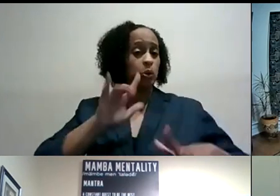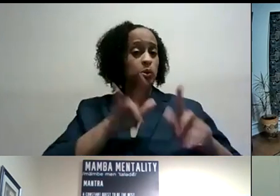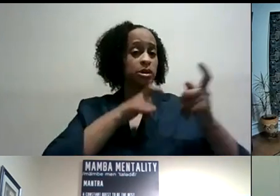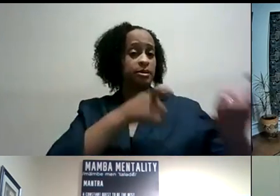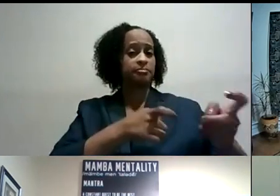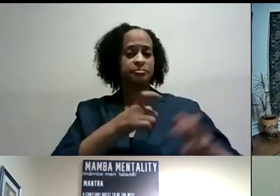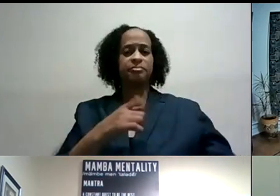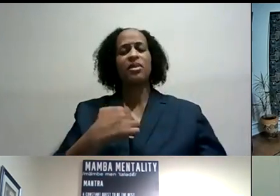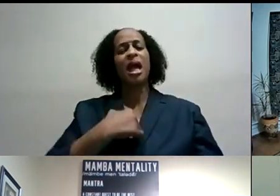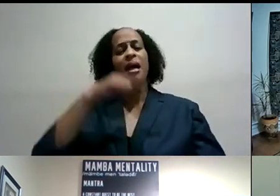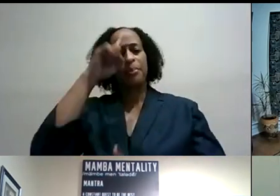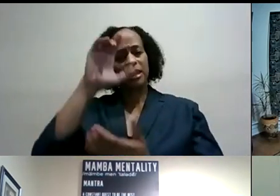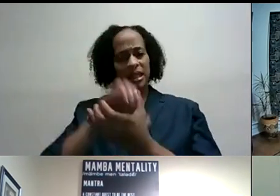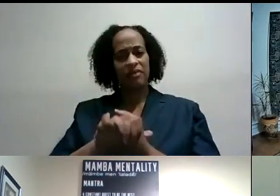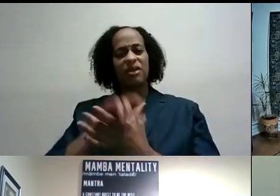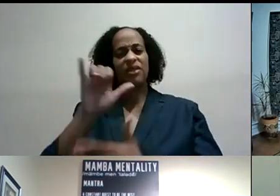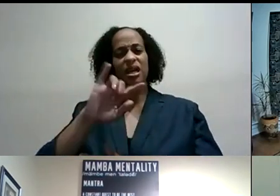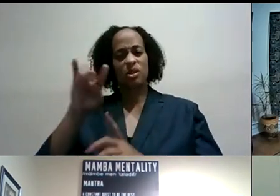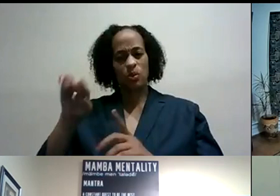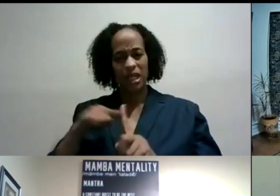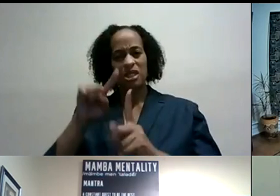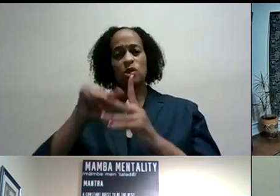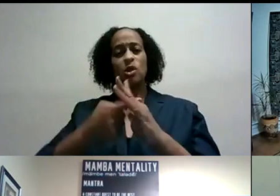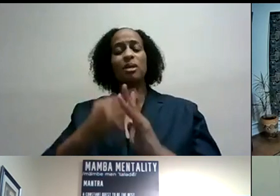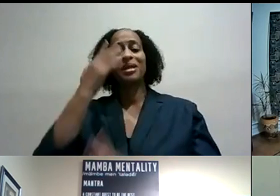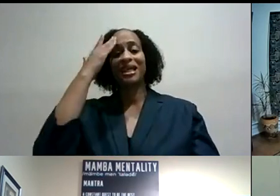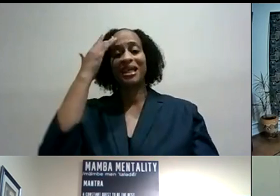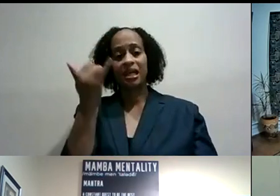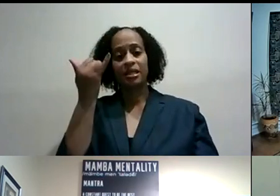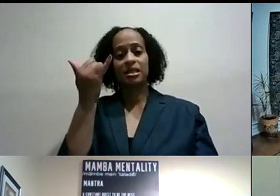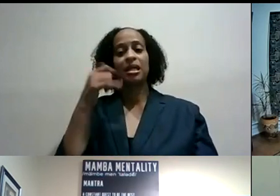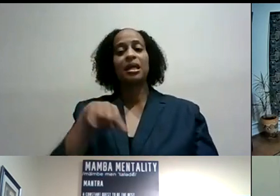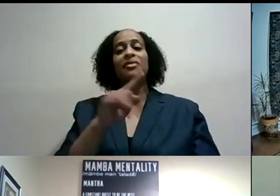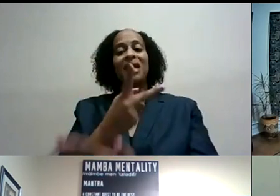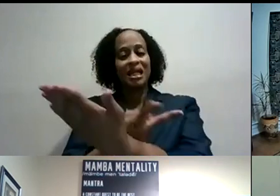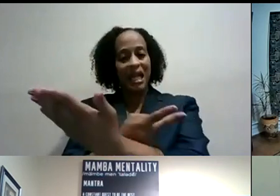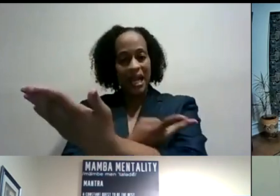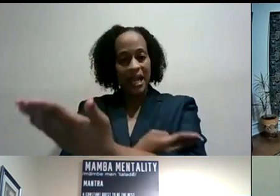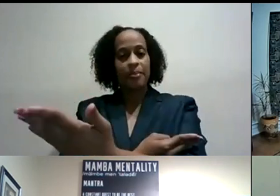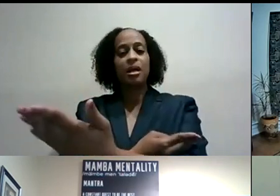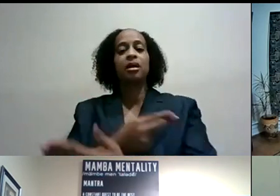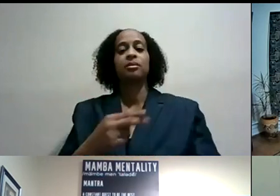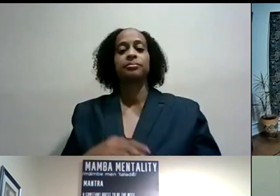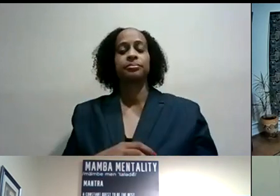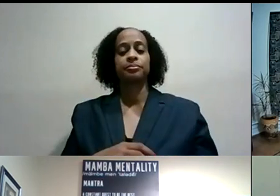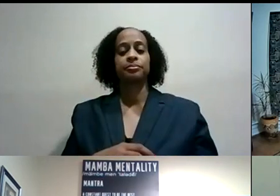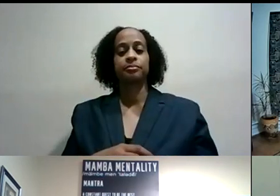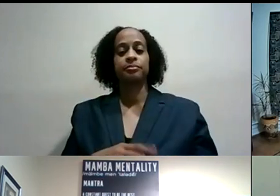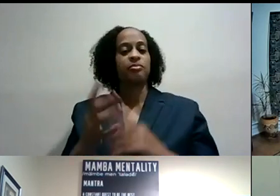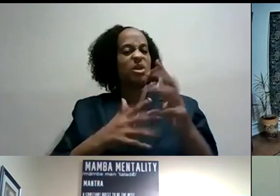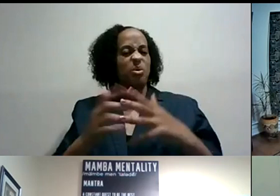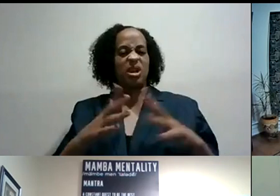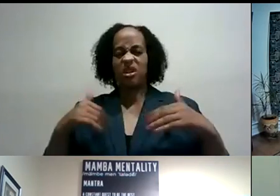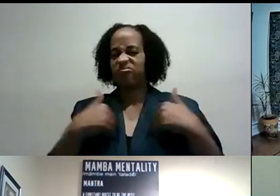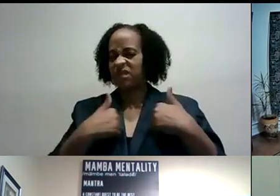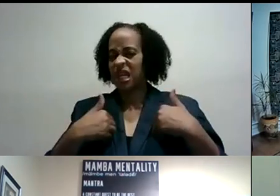I believe that is when it started, because the lamb or the whatever animal